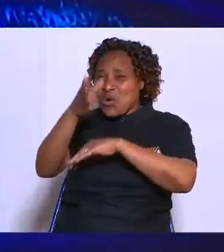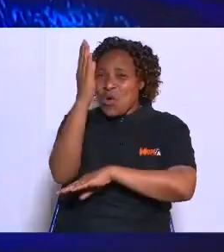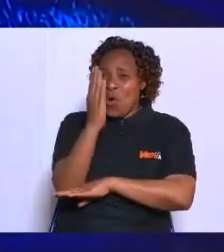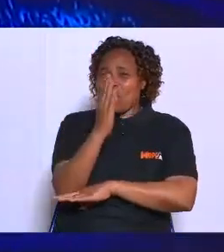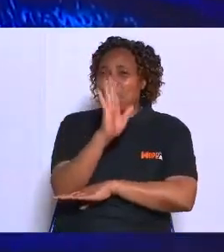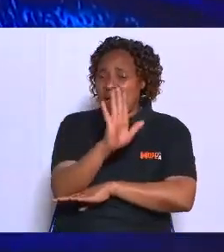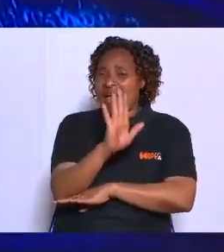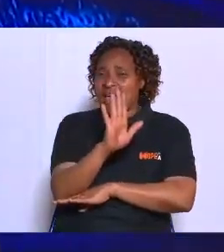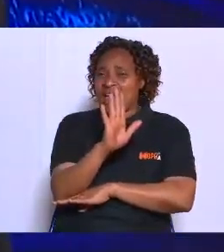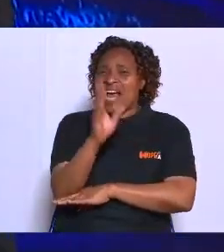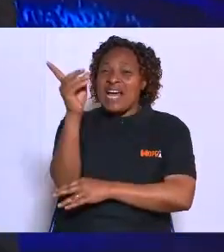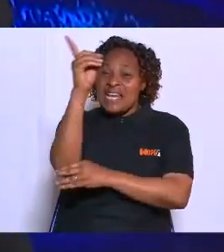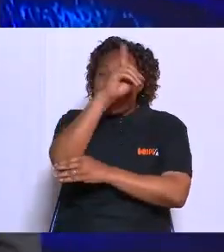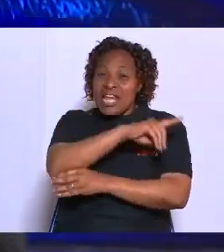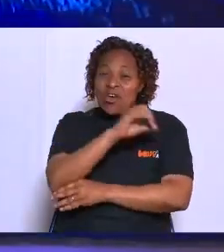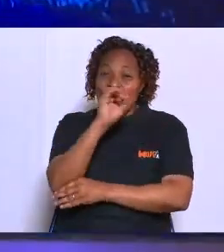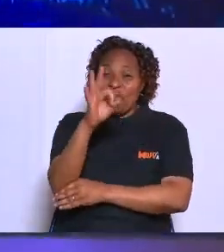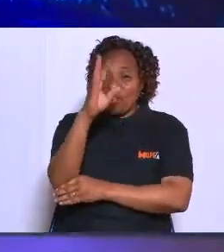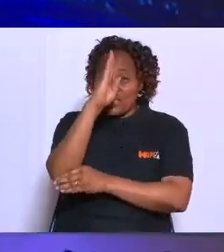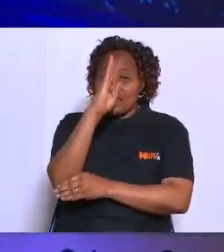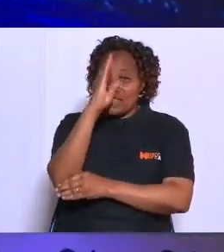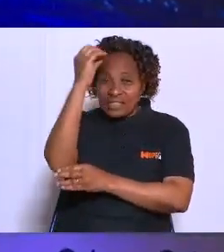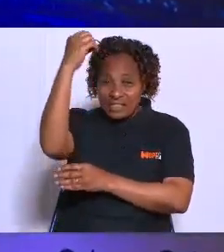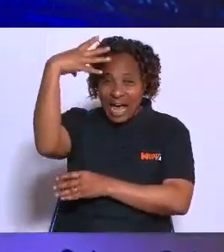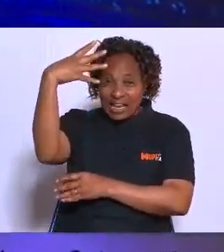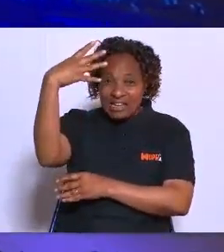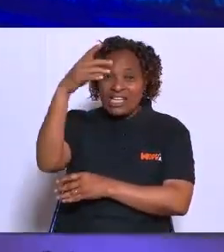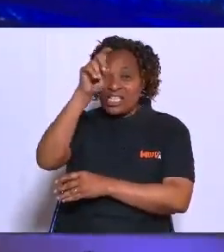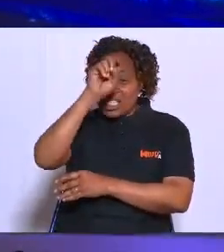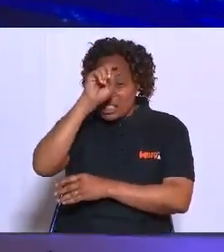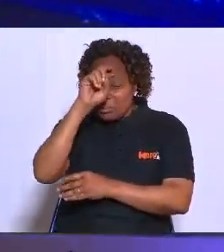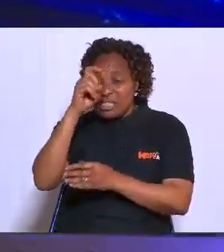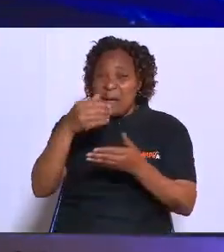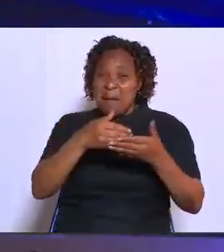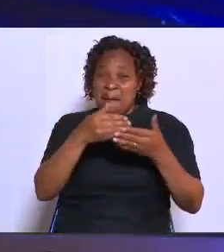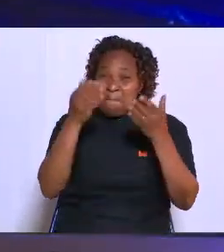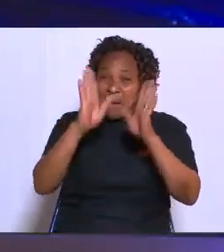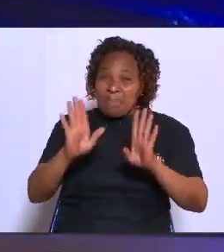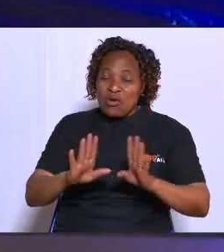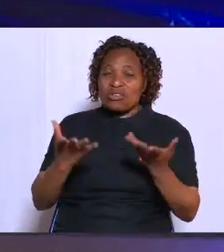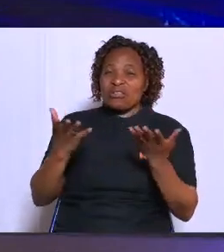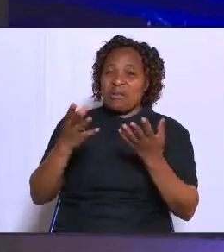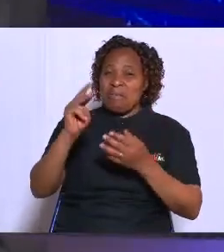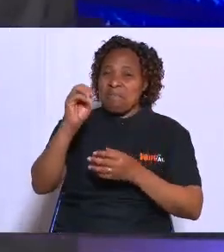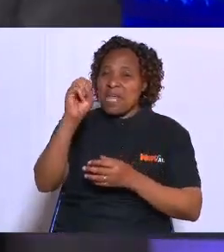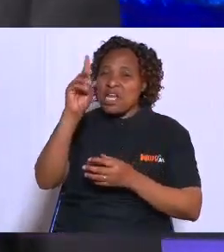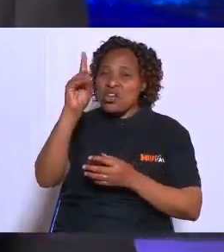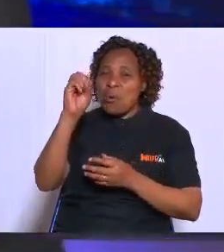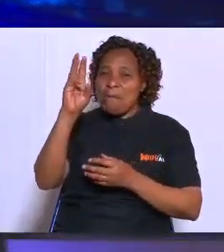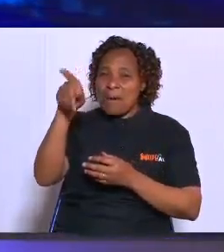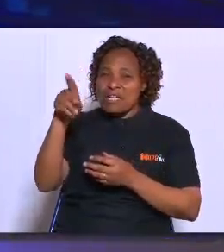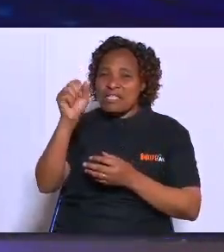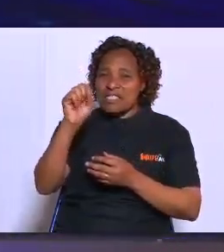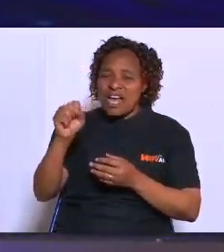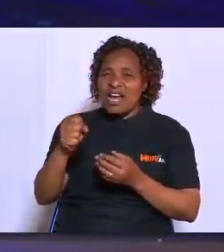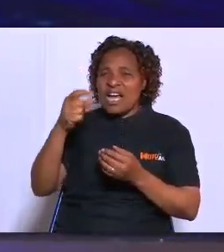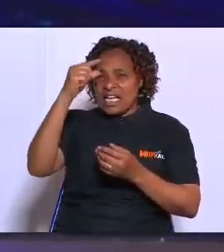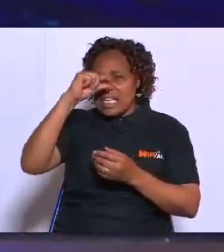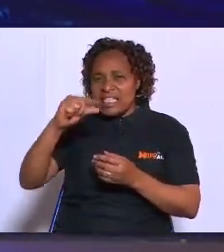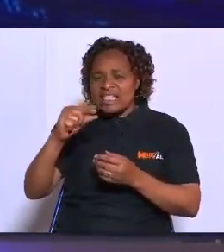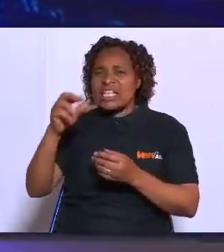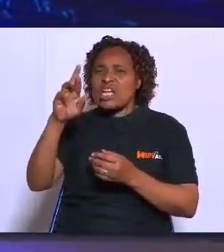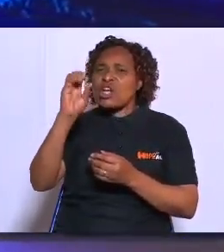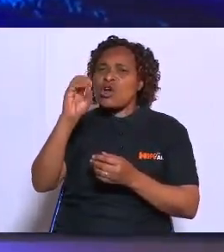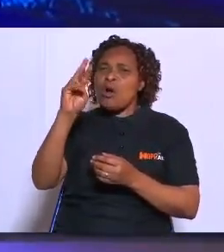Sun day day of the sun Egypt Babylon meet a Persia Greece robe all did that the Sabbath